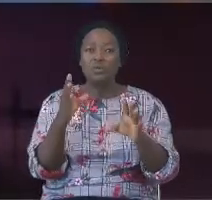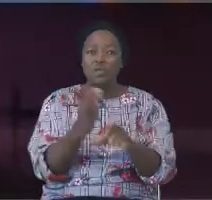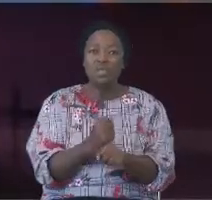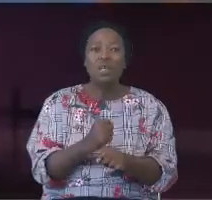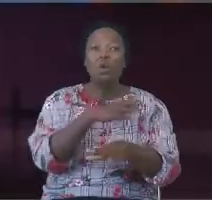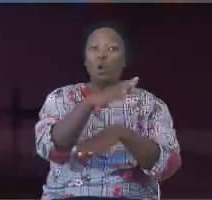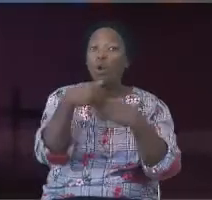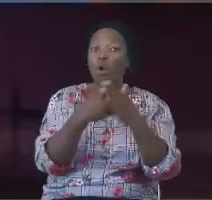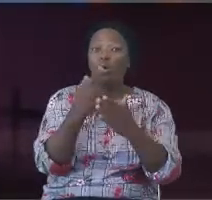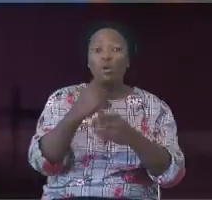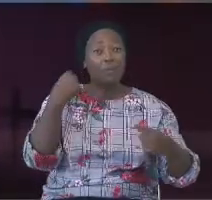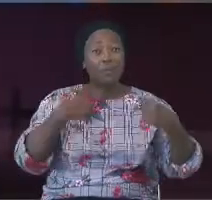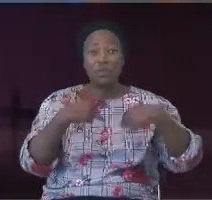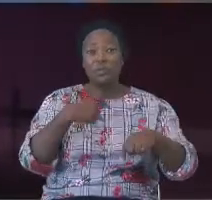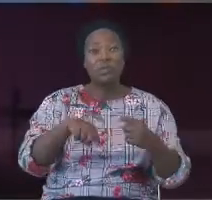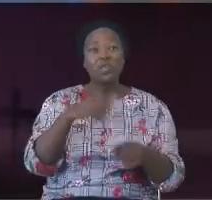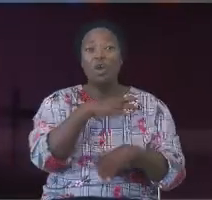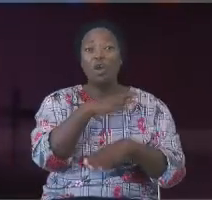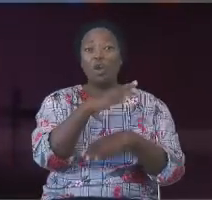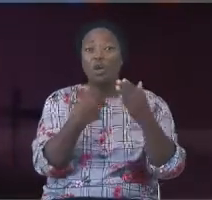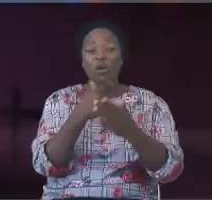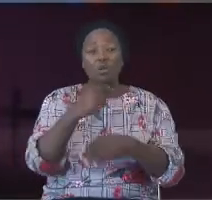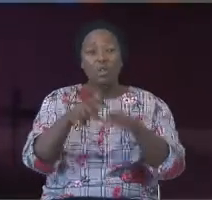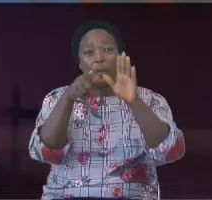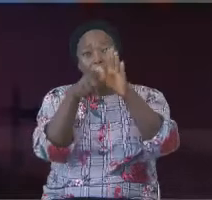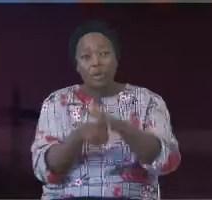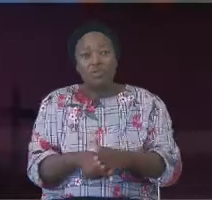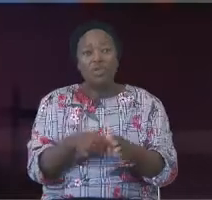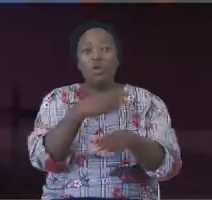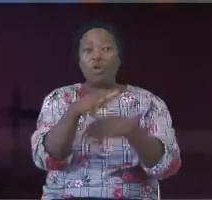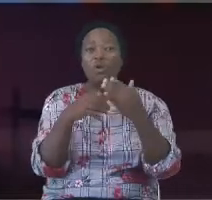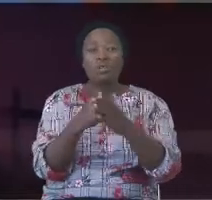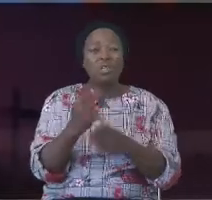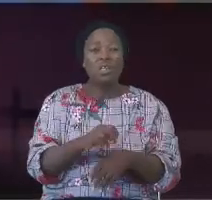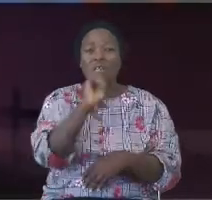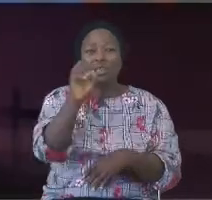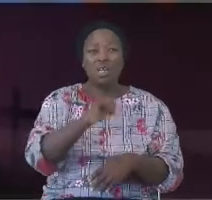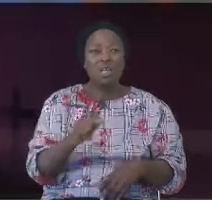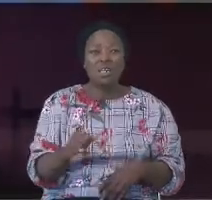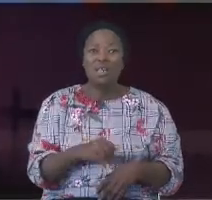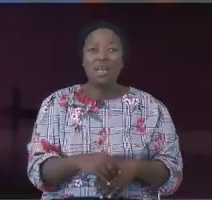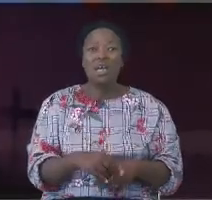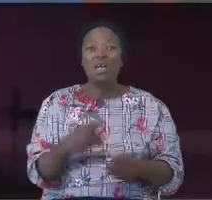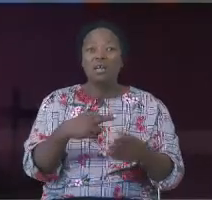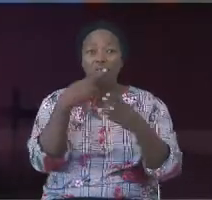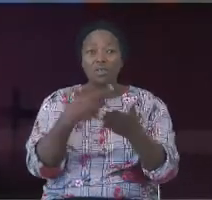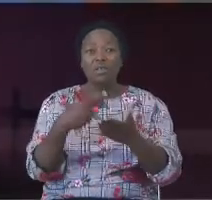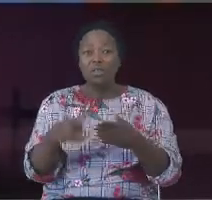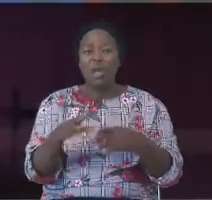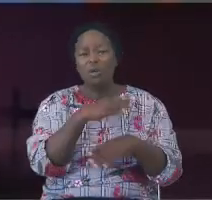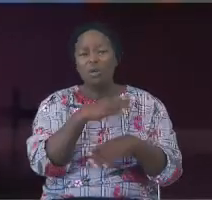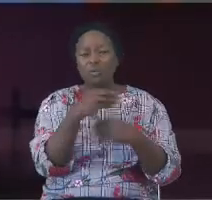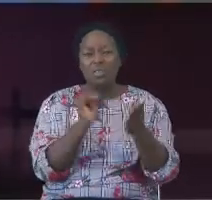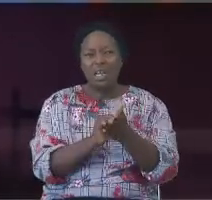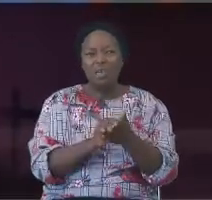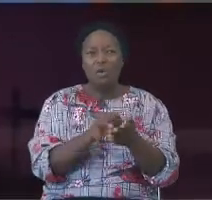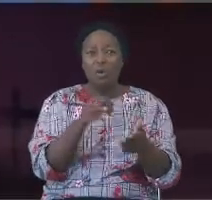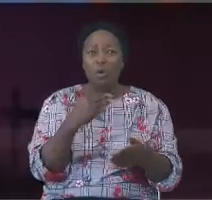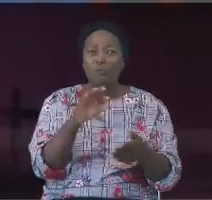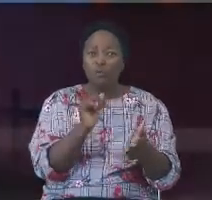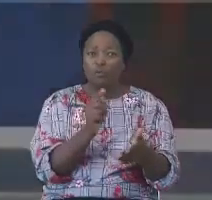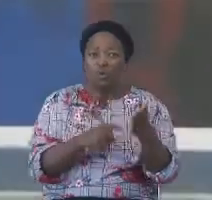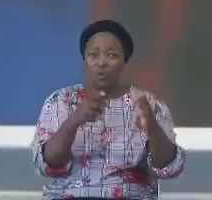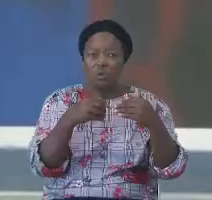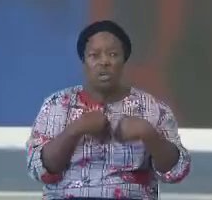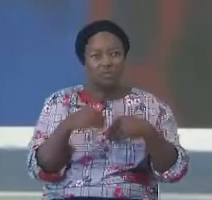he came to take your punishment it came to take all the punishment all the pressure all the